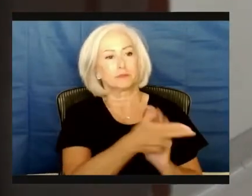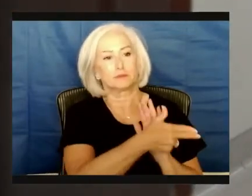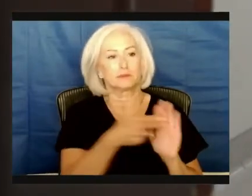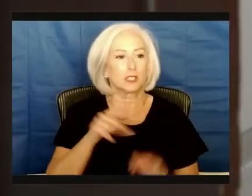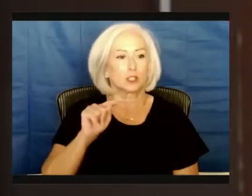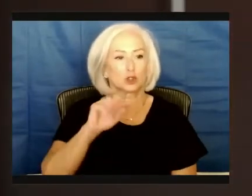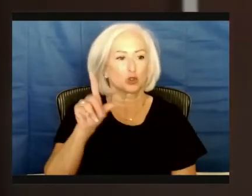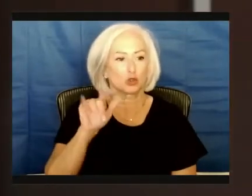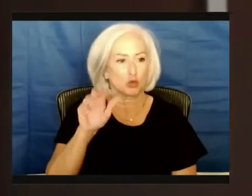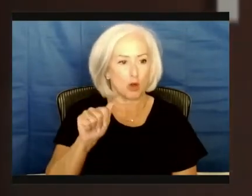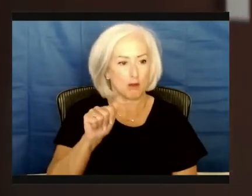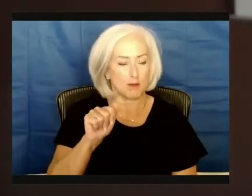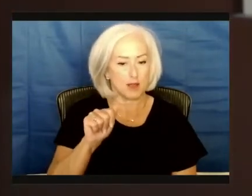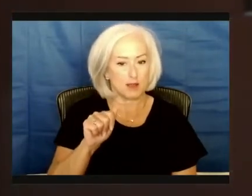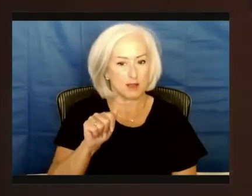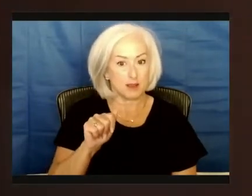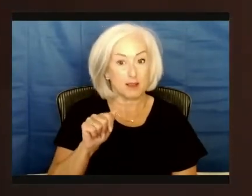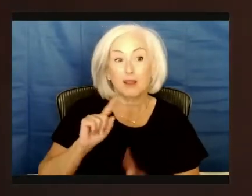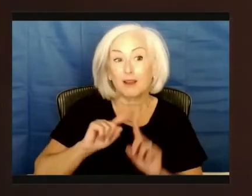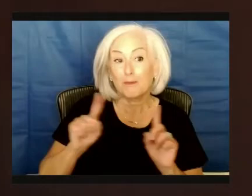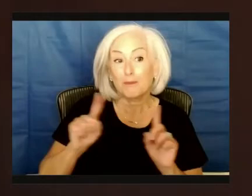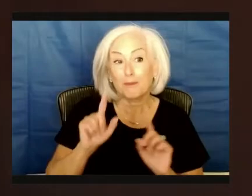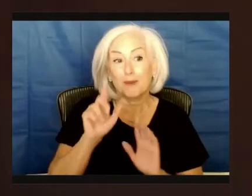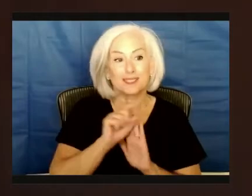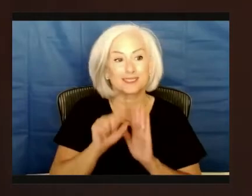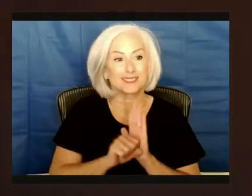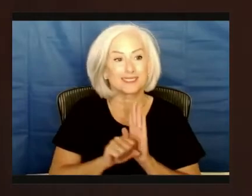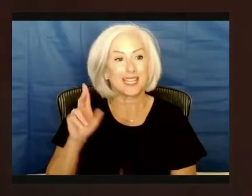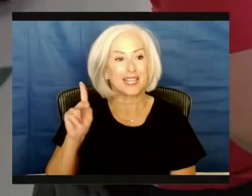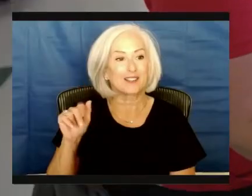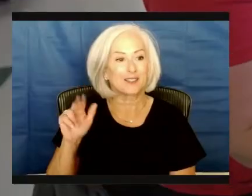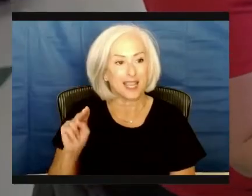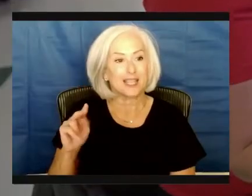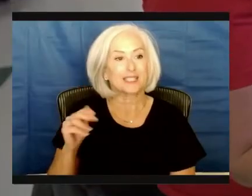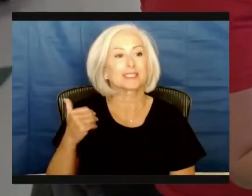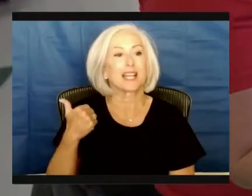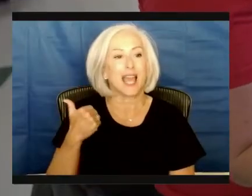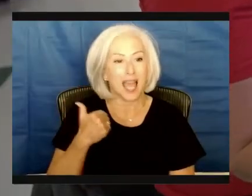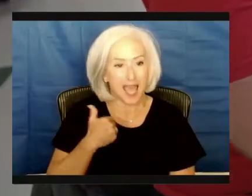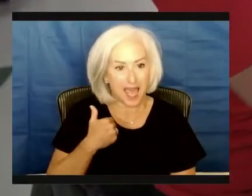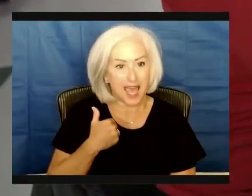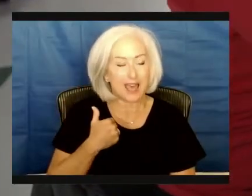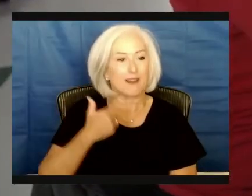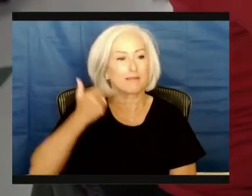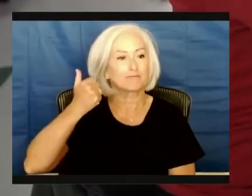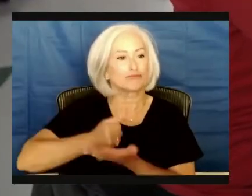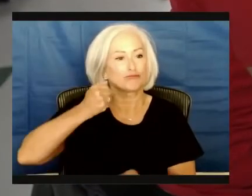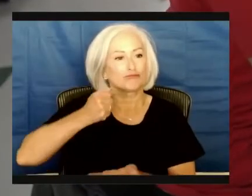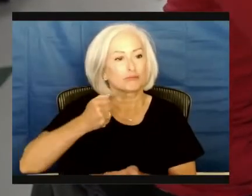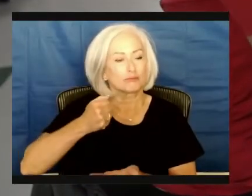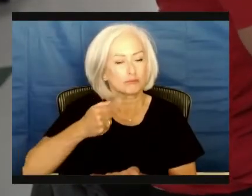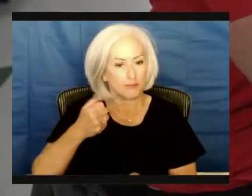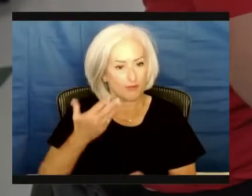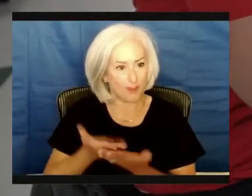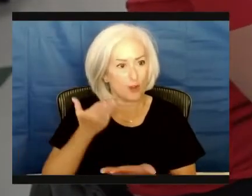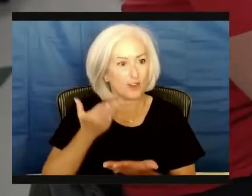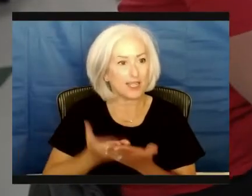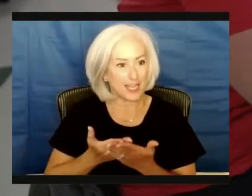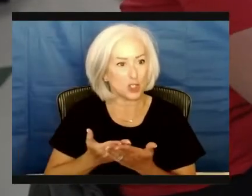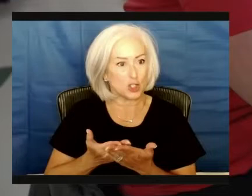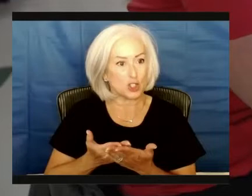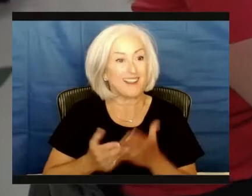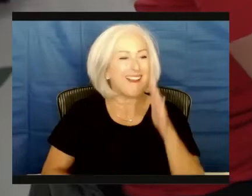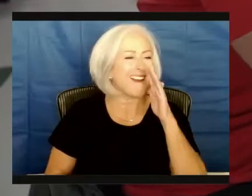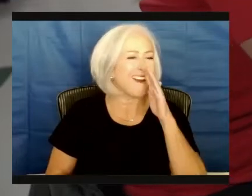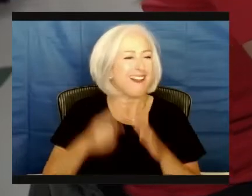that verification goes through the American College of Surgeons for level 1 and level 2 trauma centers, which are the highest level of care. In Missouri, those are